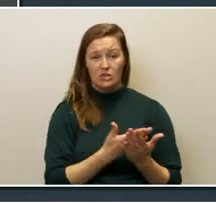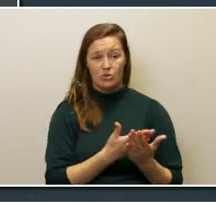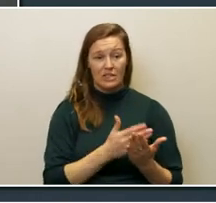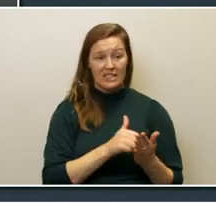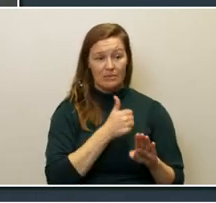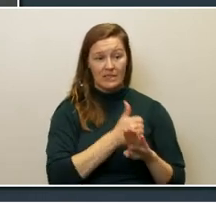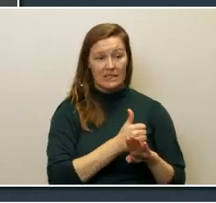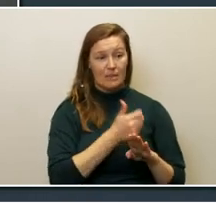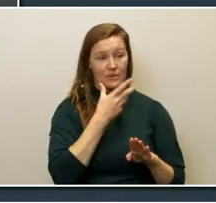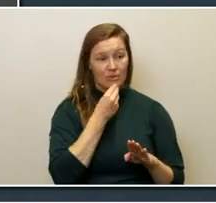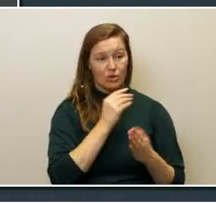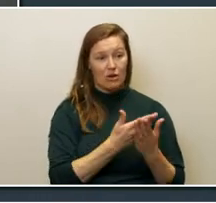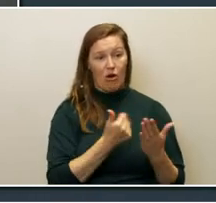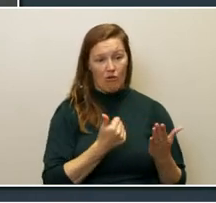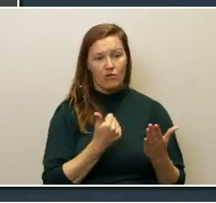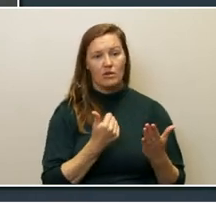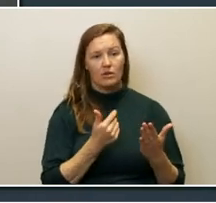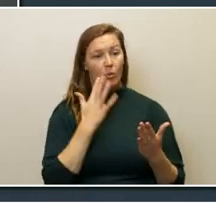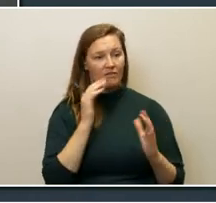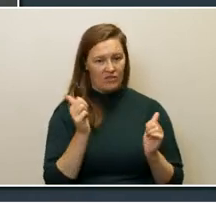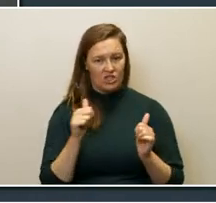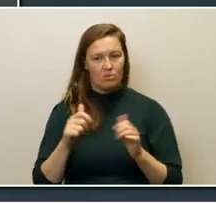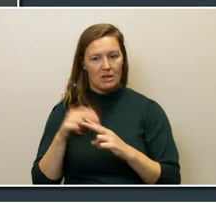it? When we're finished.